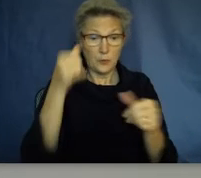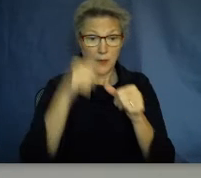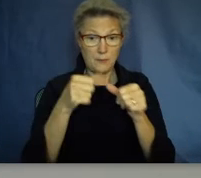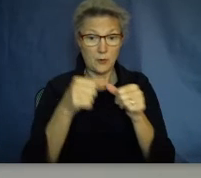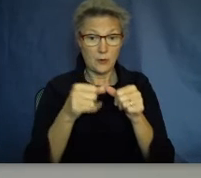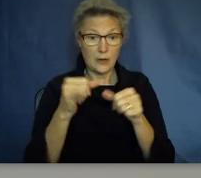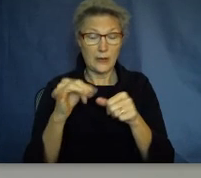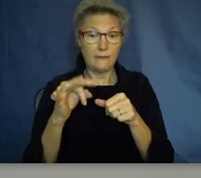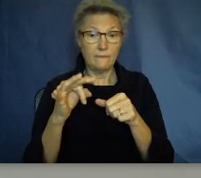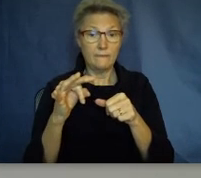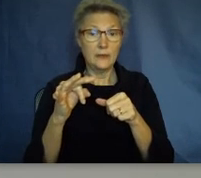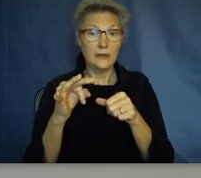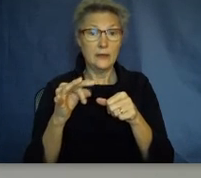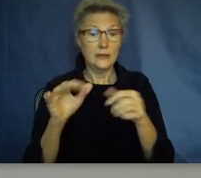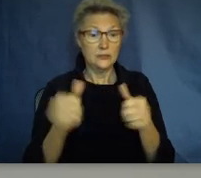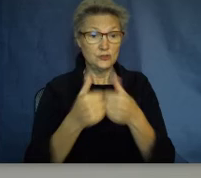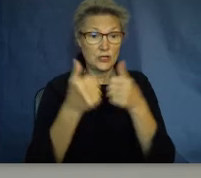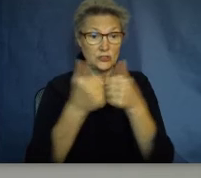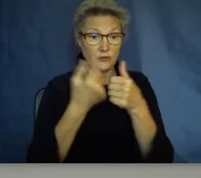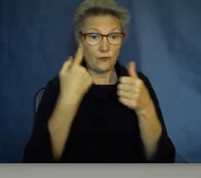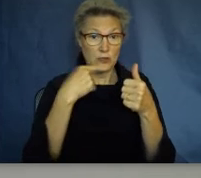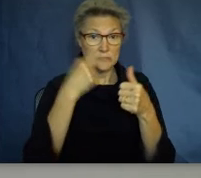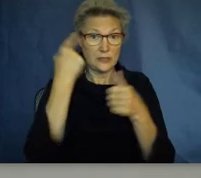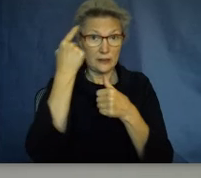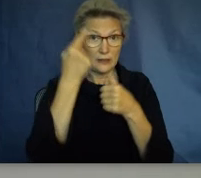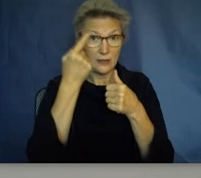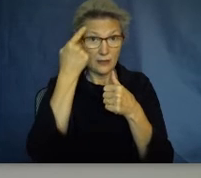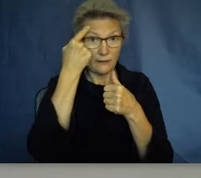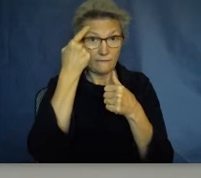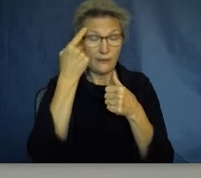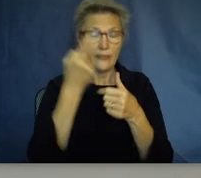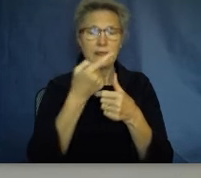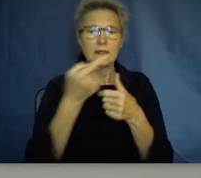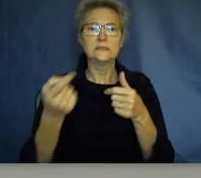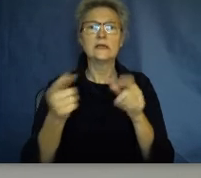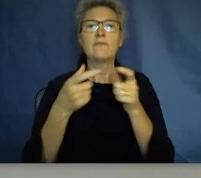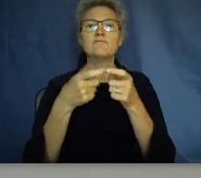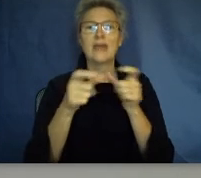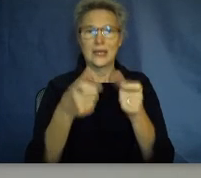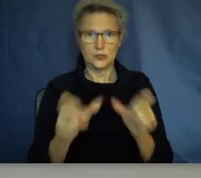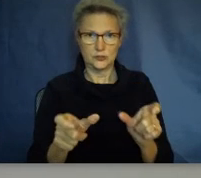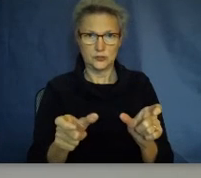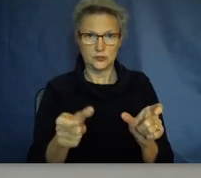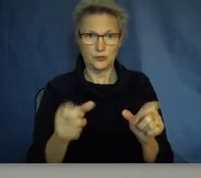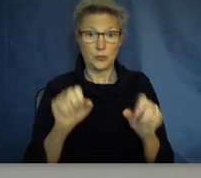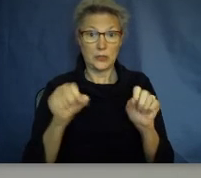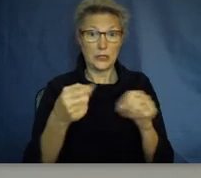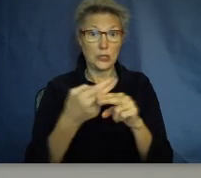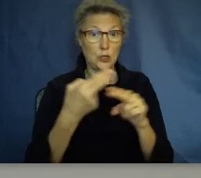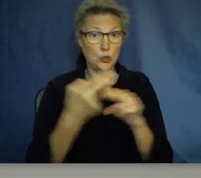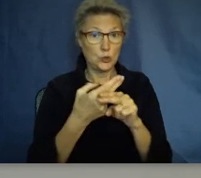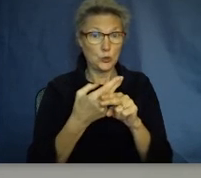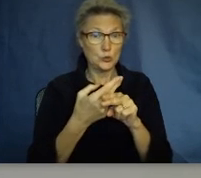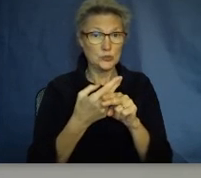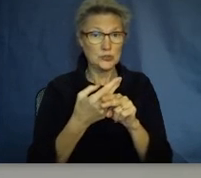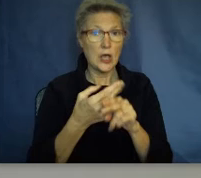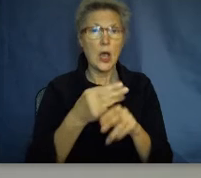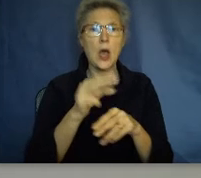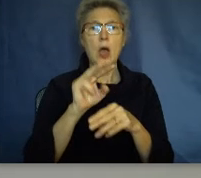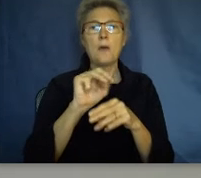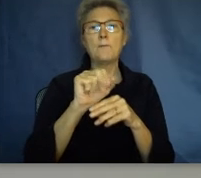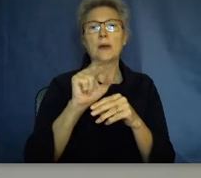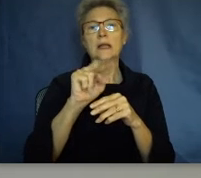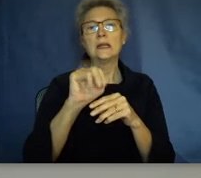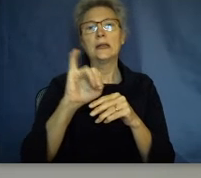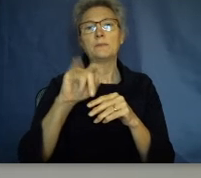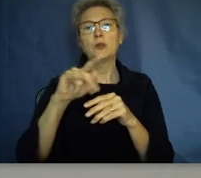Remember, if it's challenging for us to think of these factors, we could use manipulatives or draw an array, just like we did with